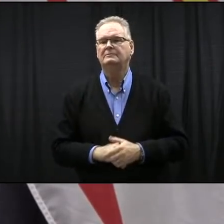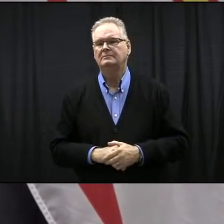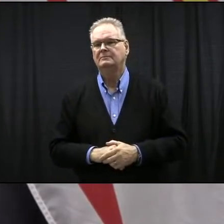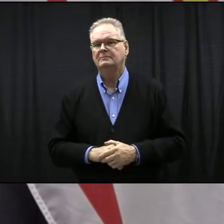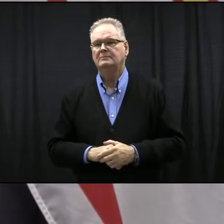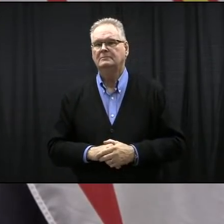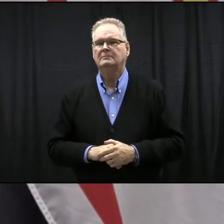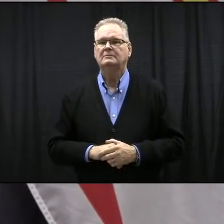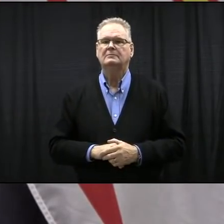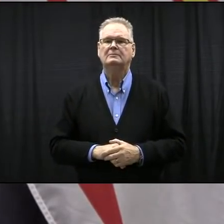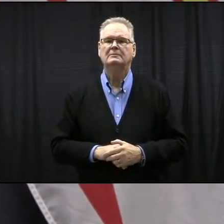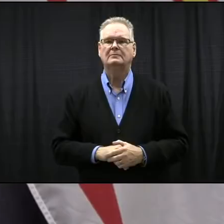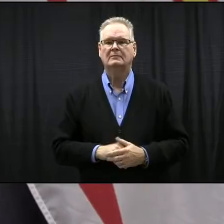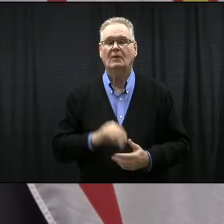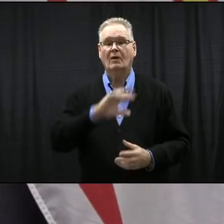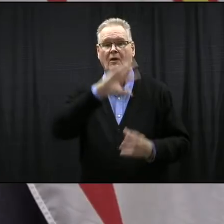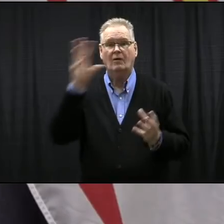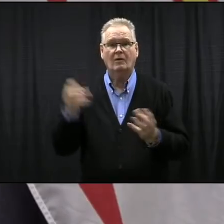1,551.